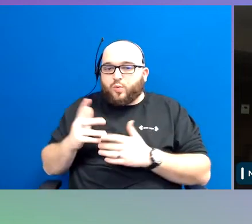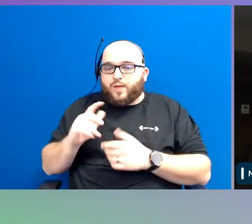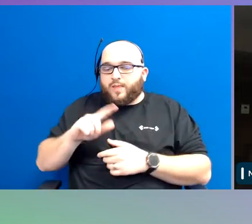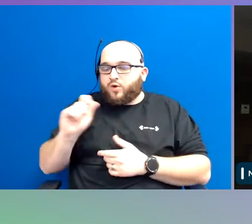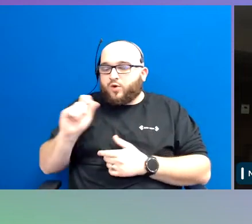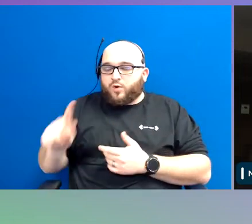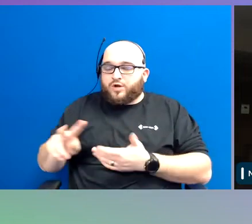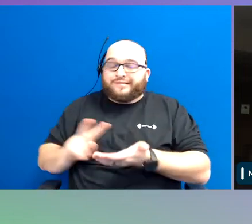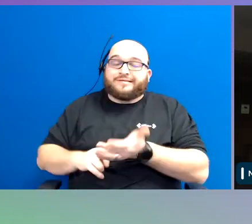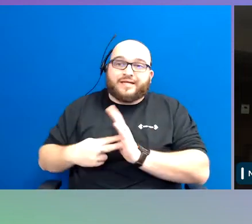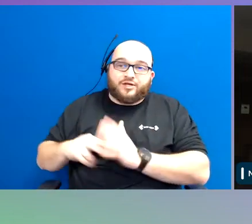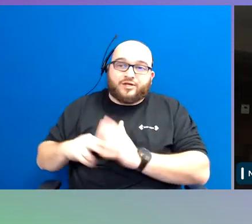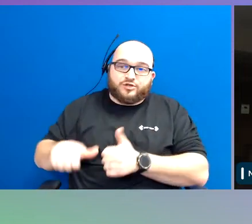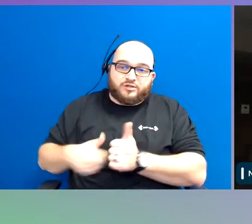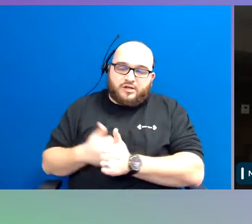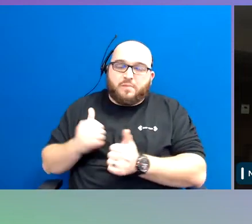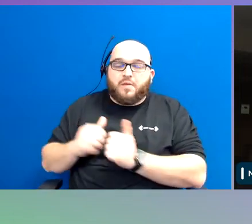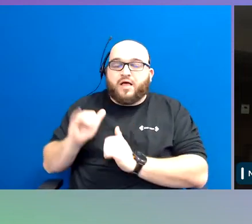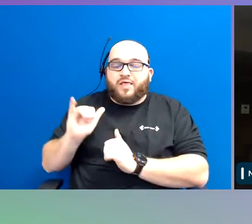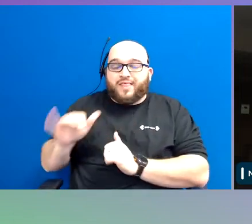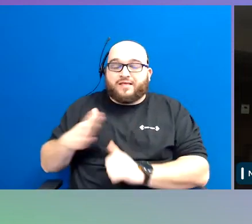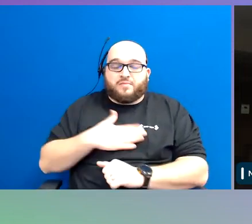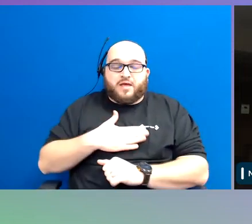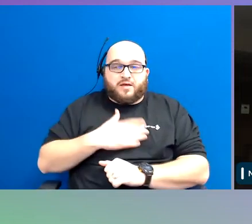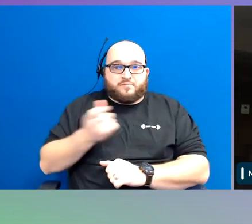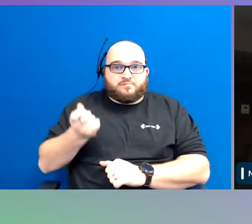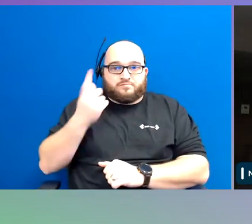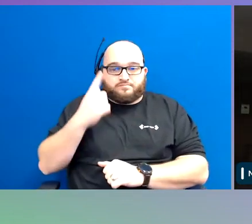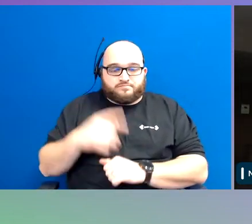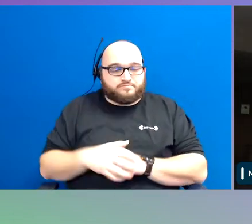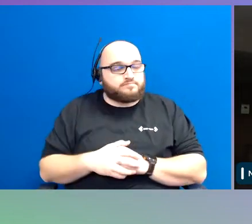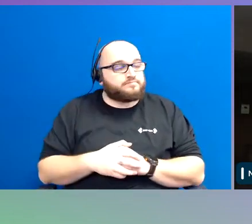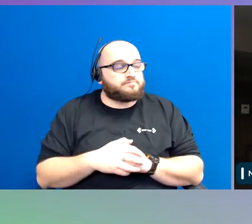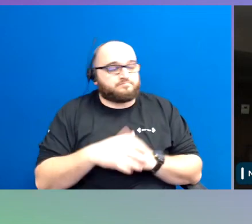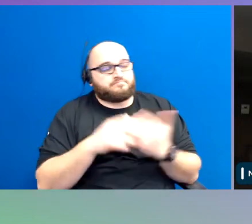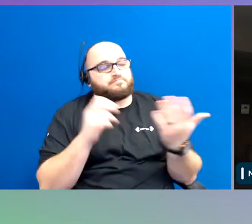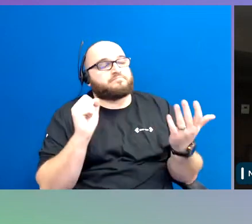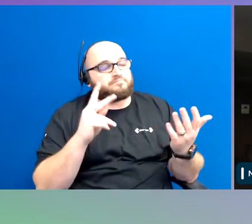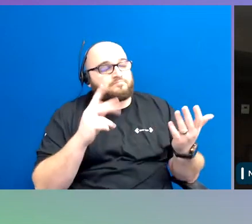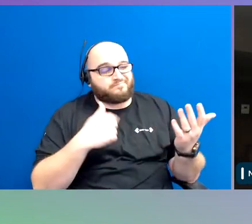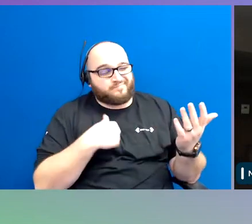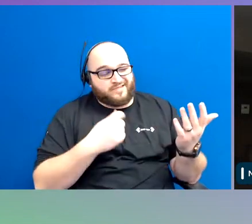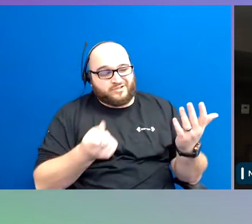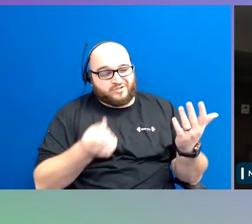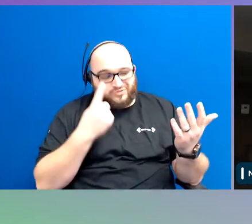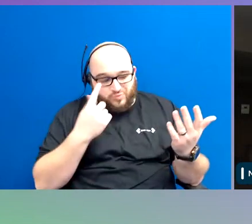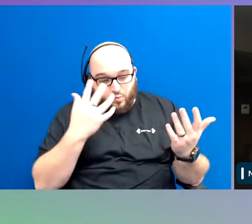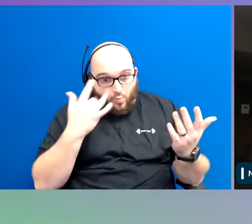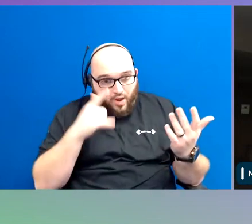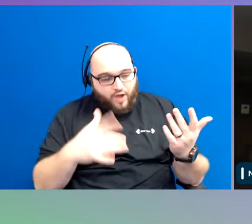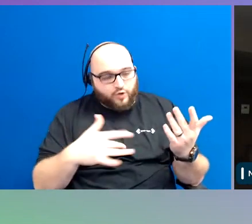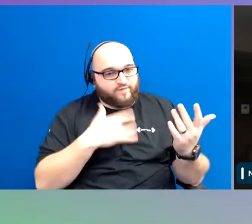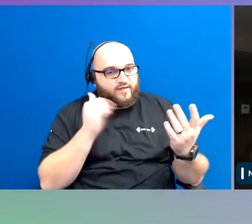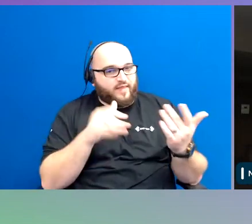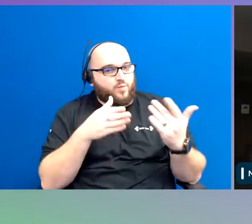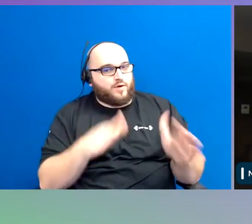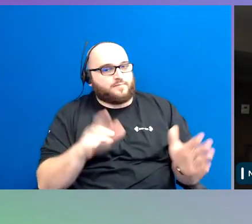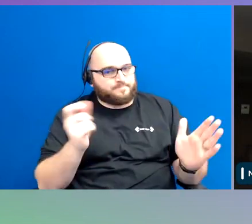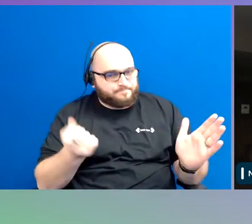ask, but that's kind of how I'm reading it. Okay. I understand why you might feel that way.